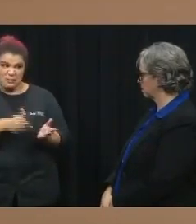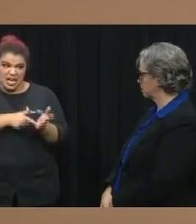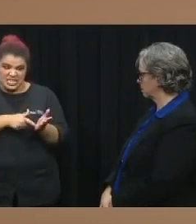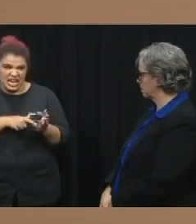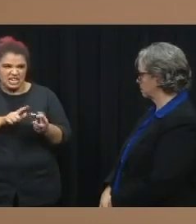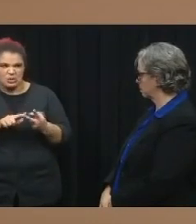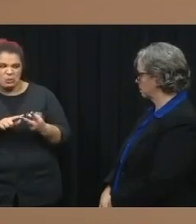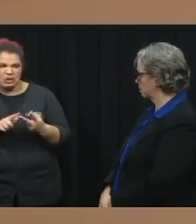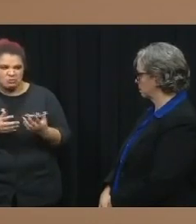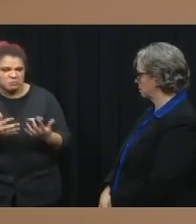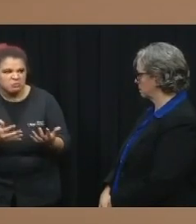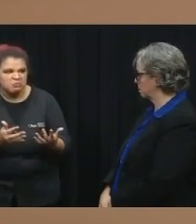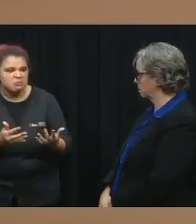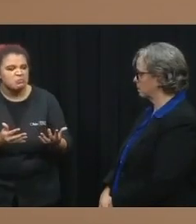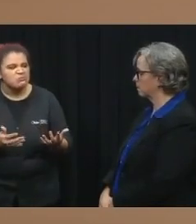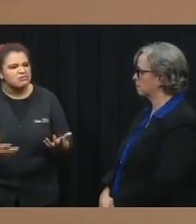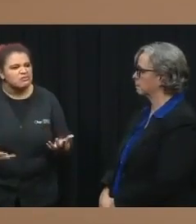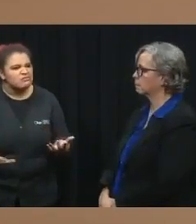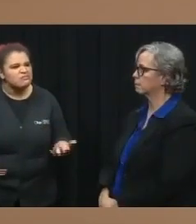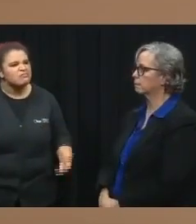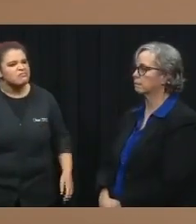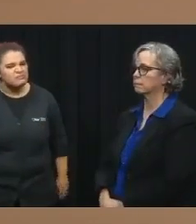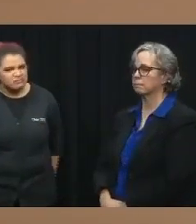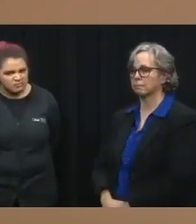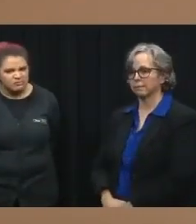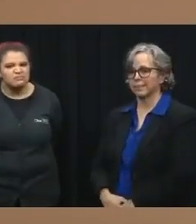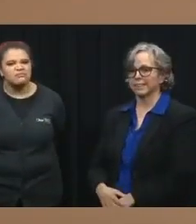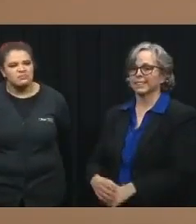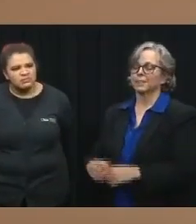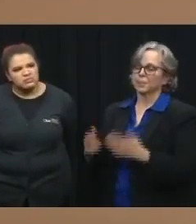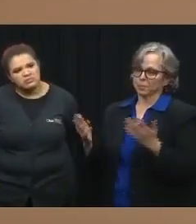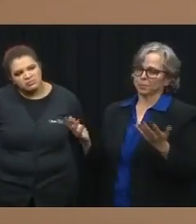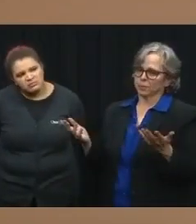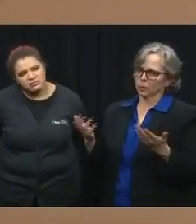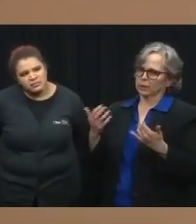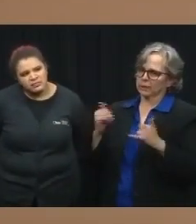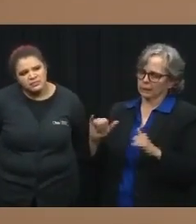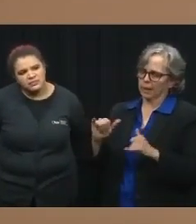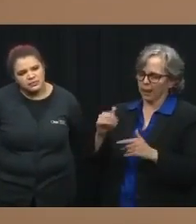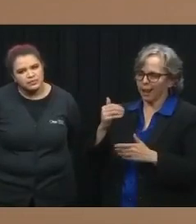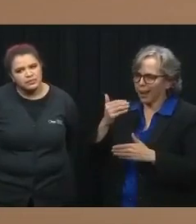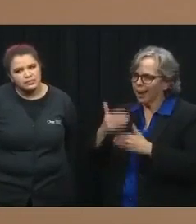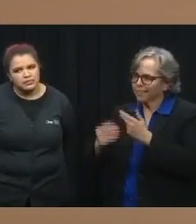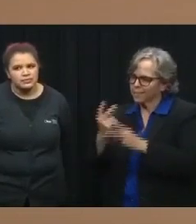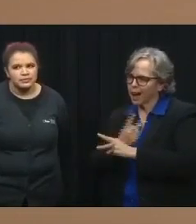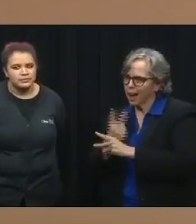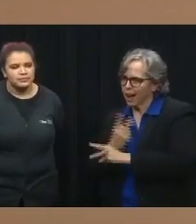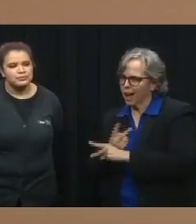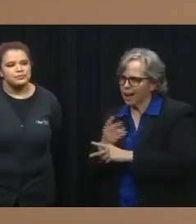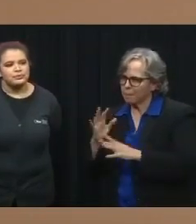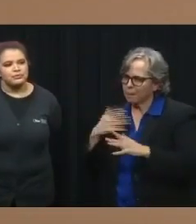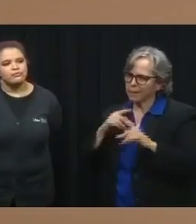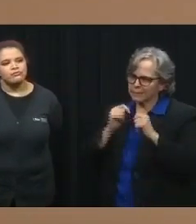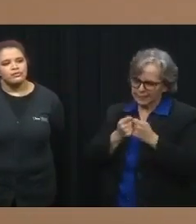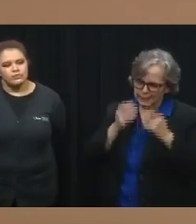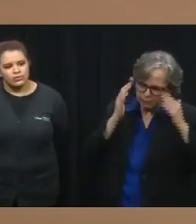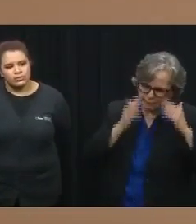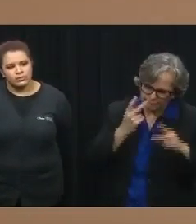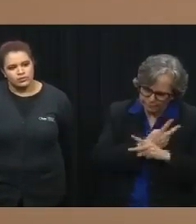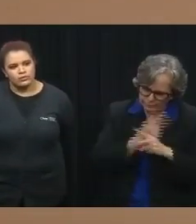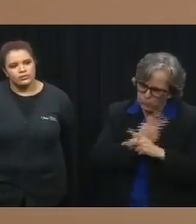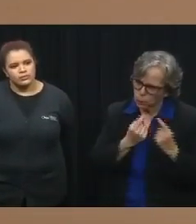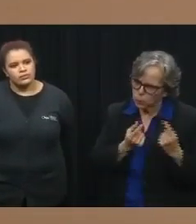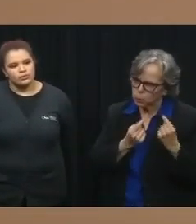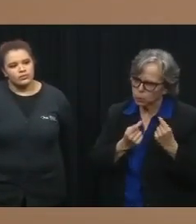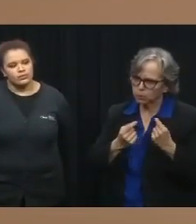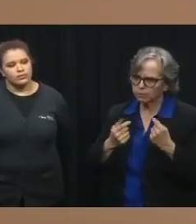have my team looking at that. Typically, as we've always said, we work very hard to protect patient confidentiality,